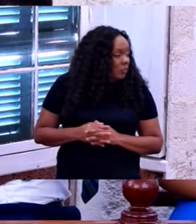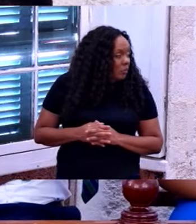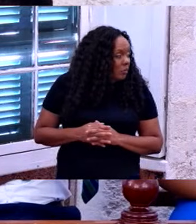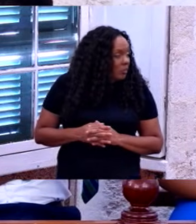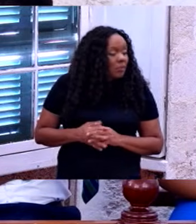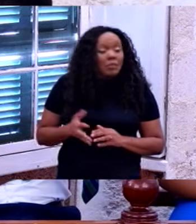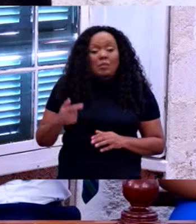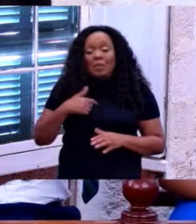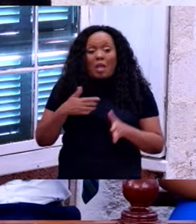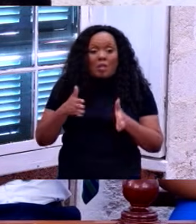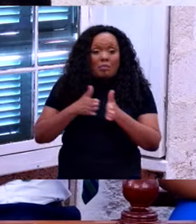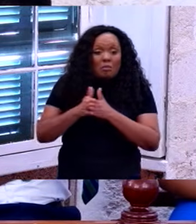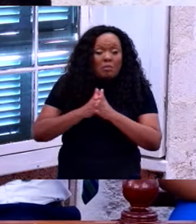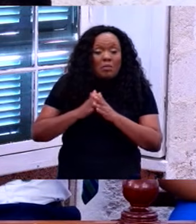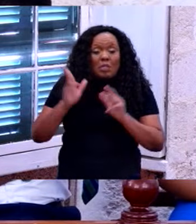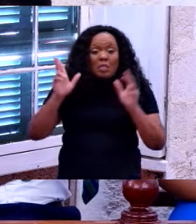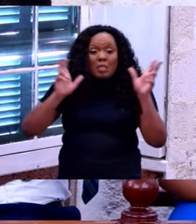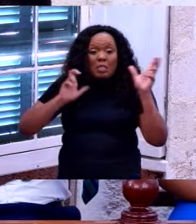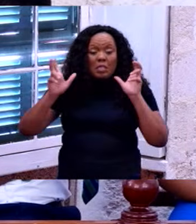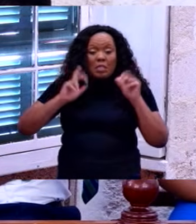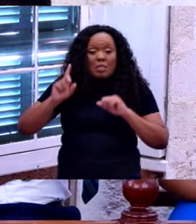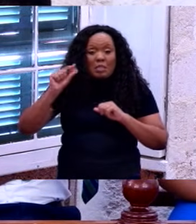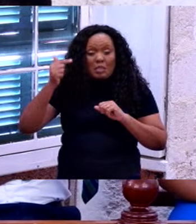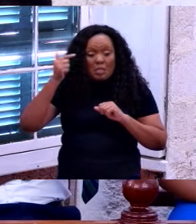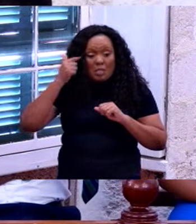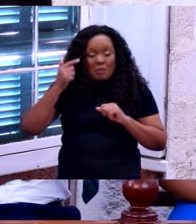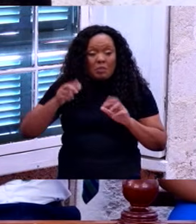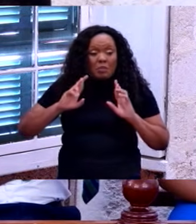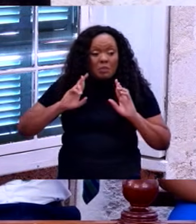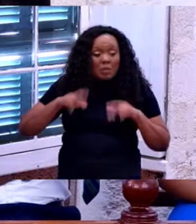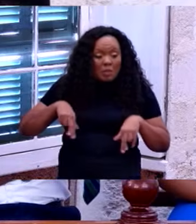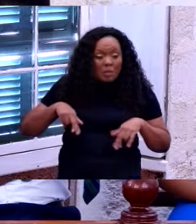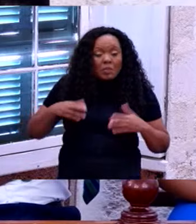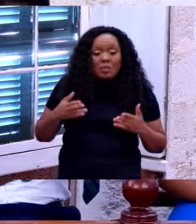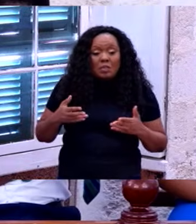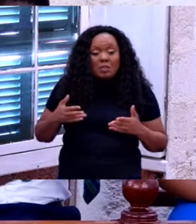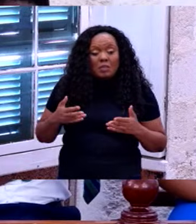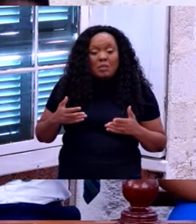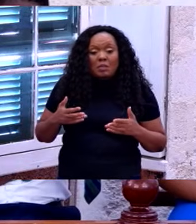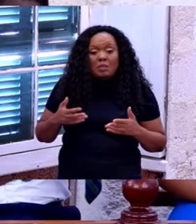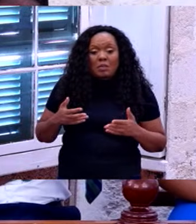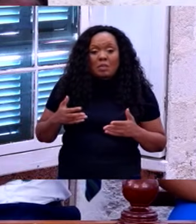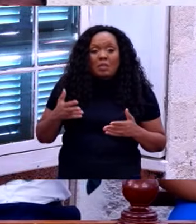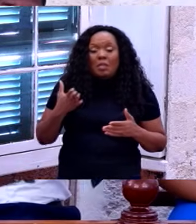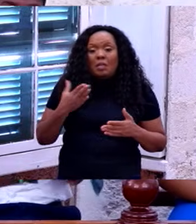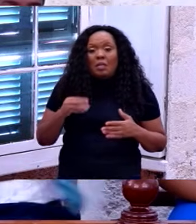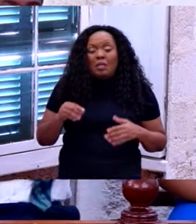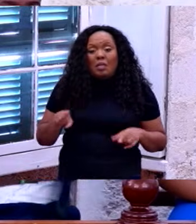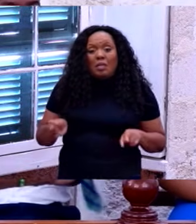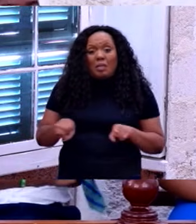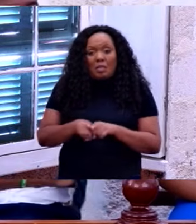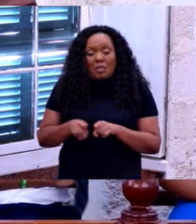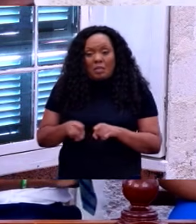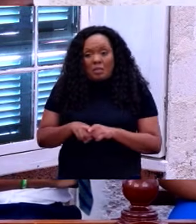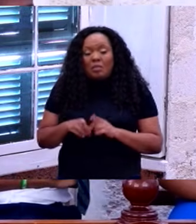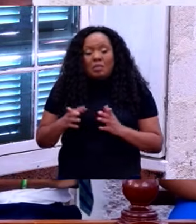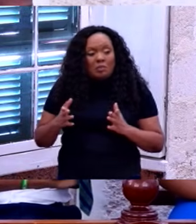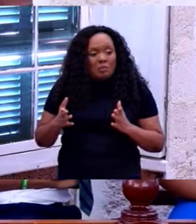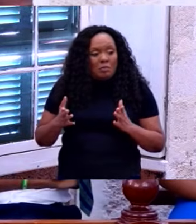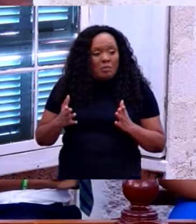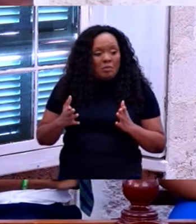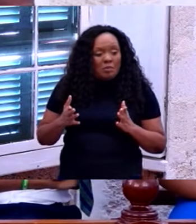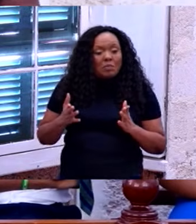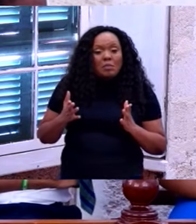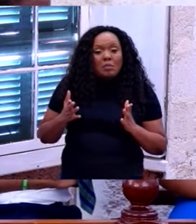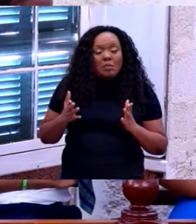to hearing the government response and rationale, as well as if consideration should be given to moving away